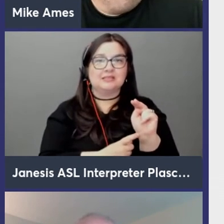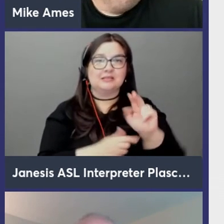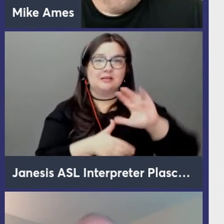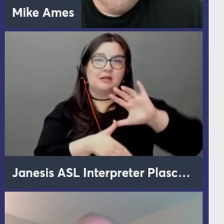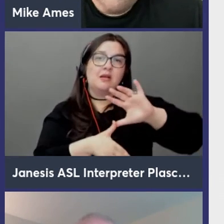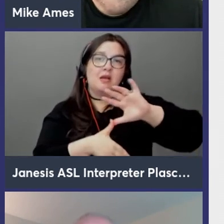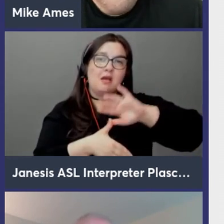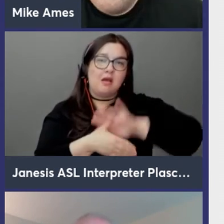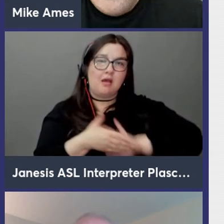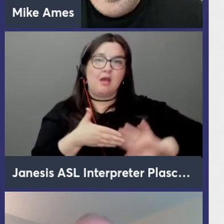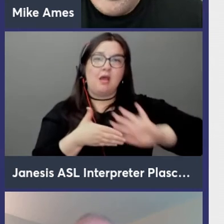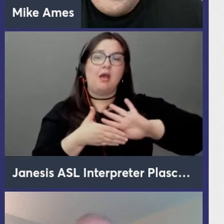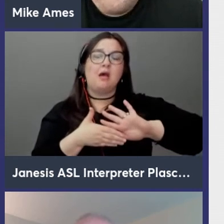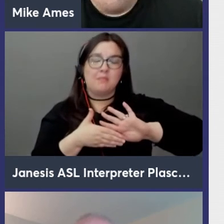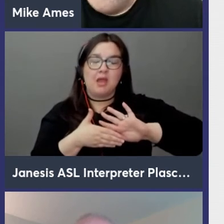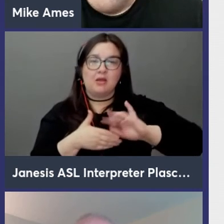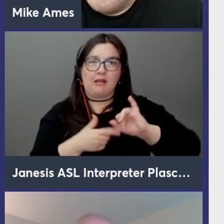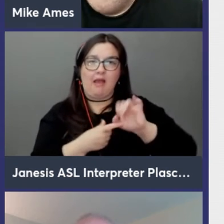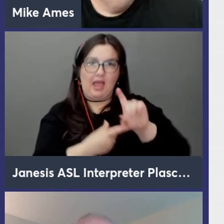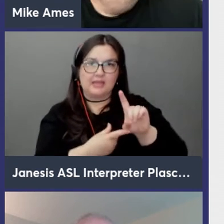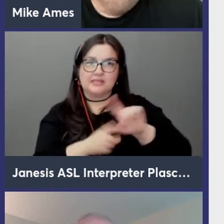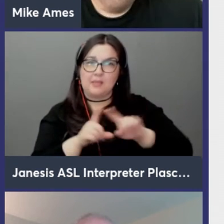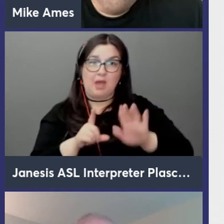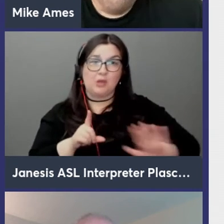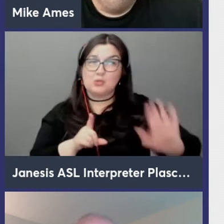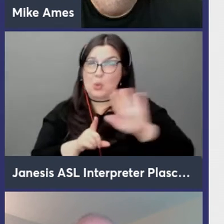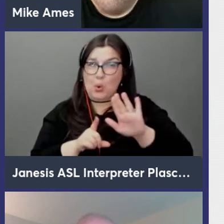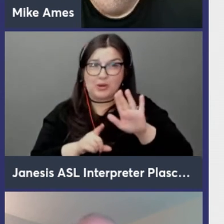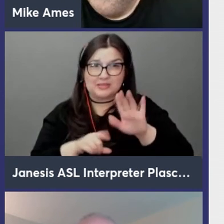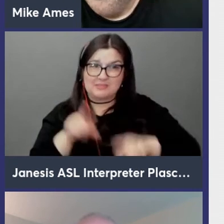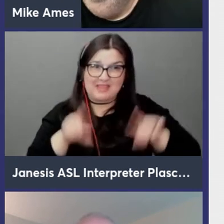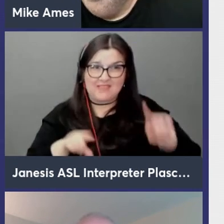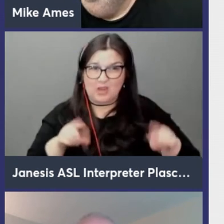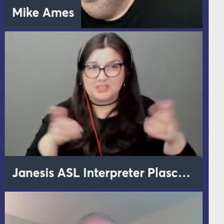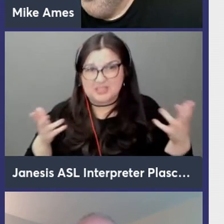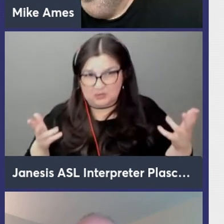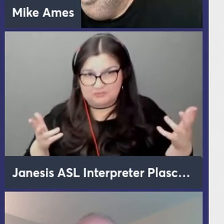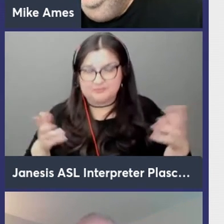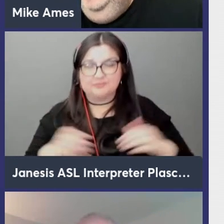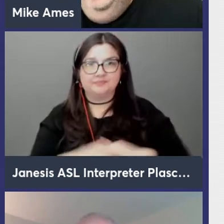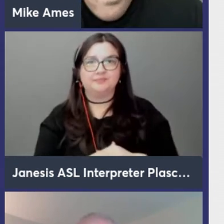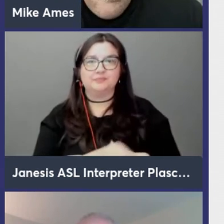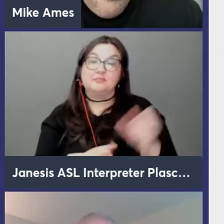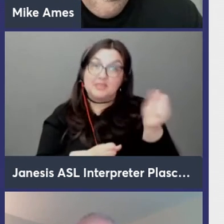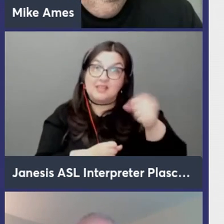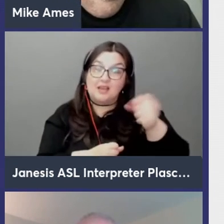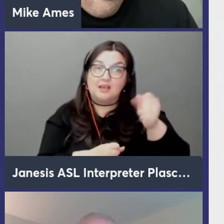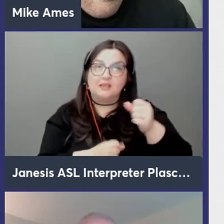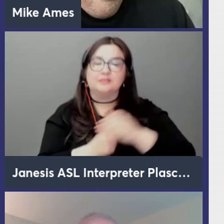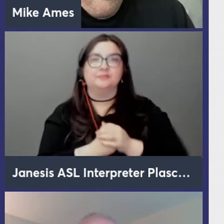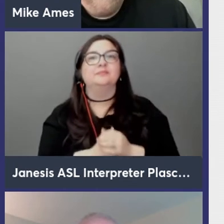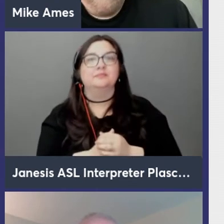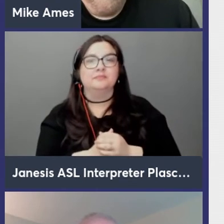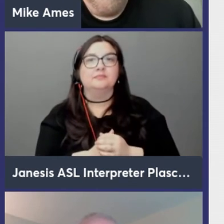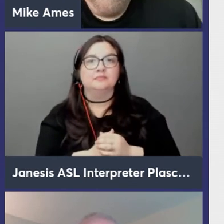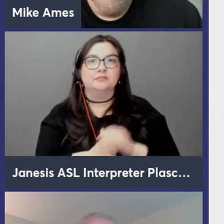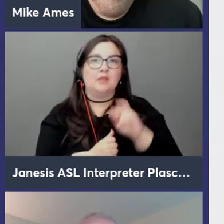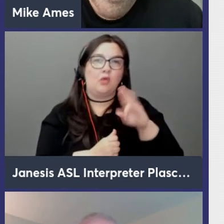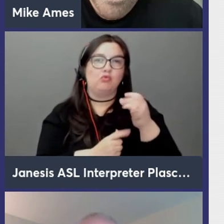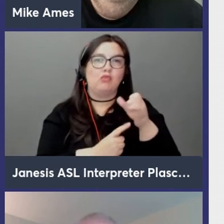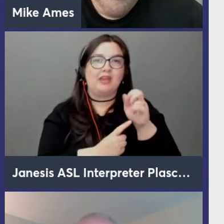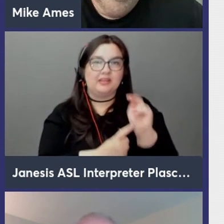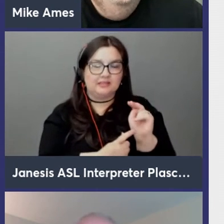worked flawlessly for me, but your mileage may vary. Sure. And yeah, Rekognition